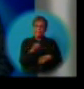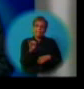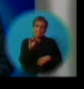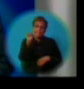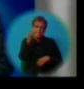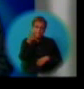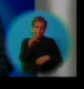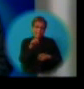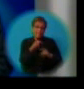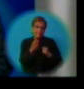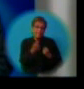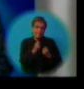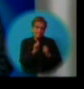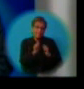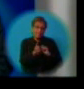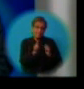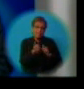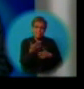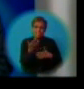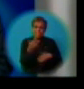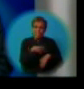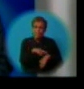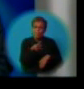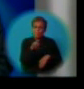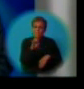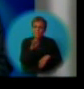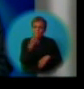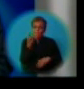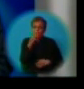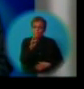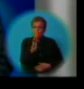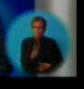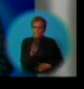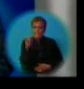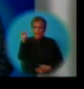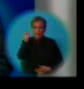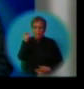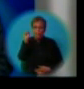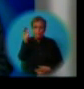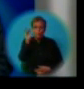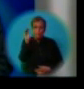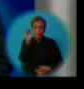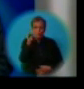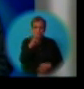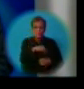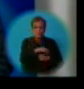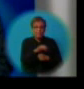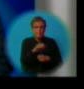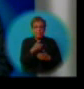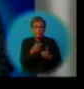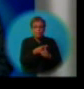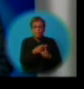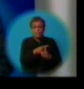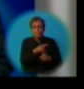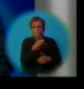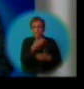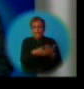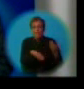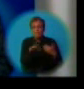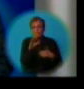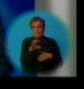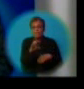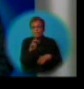the visitors have rallied. This time, they're 308 for 6. Abhinav Makun got his maiden test half